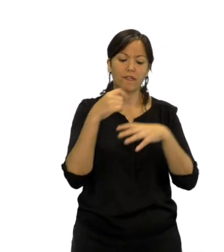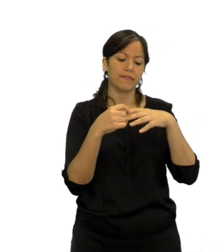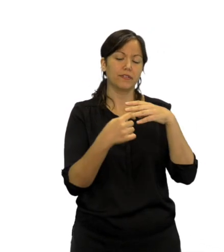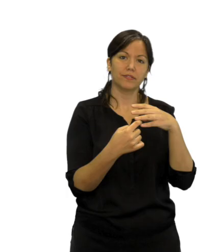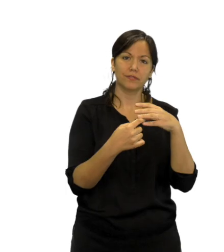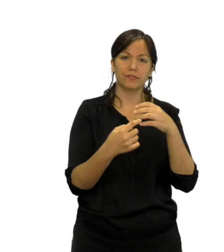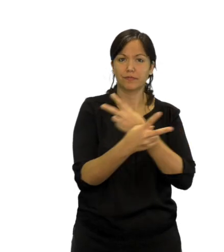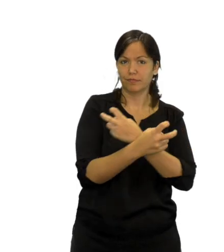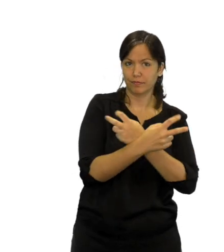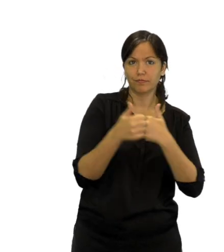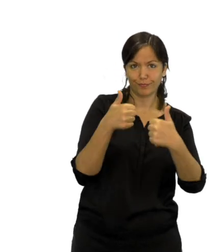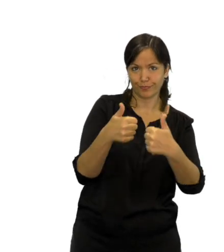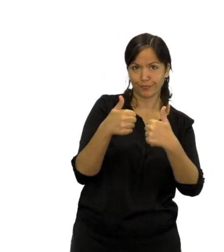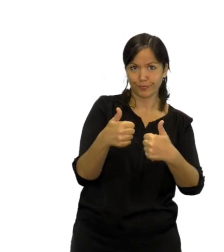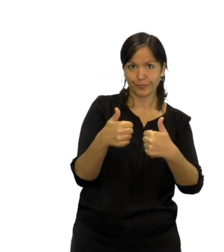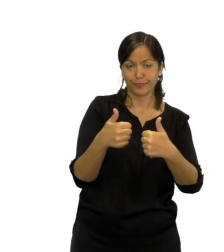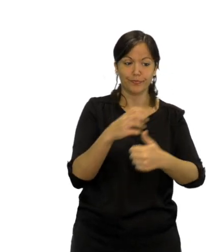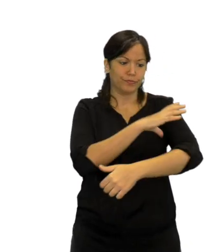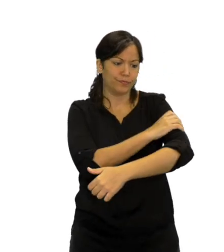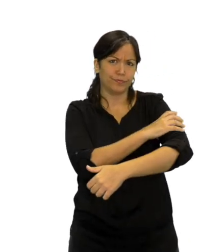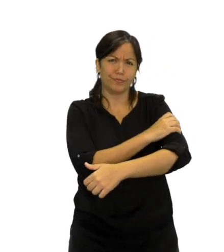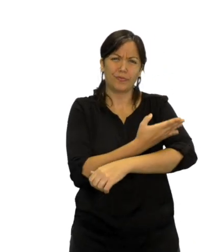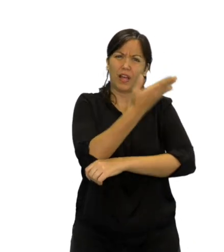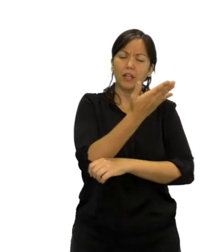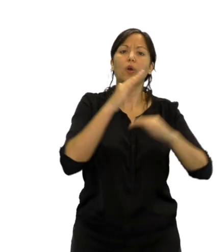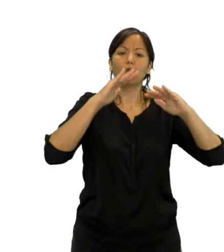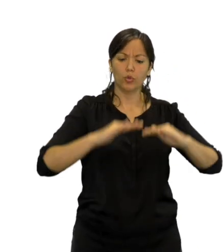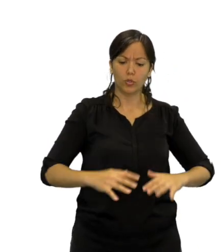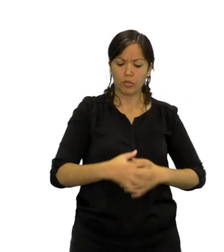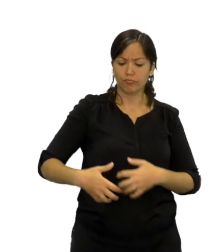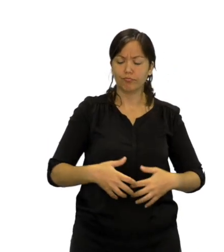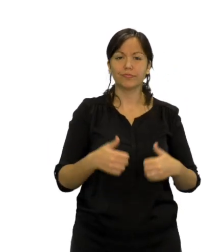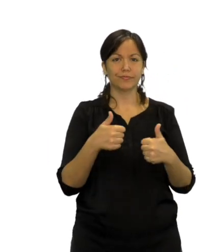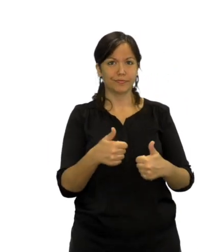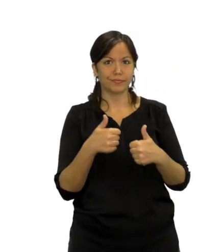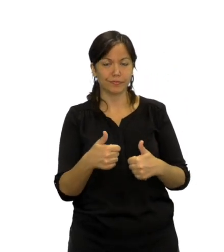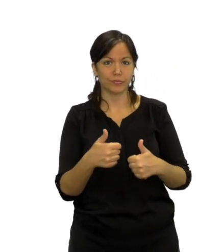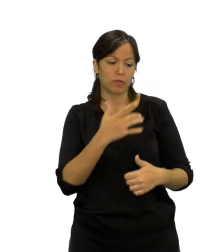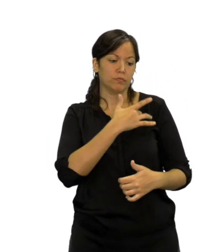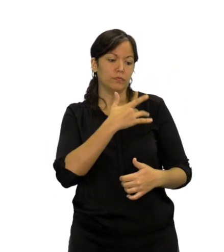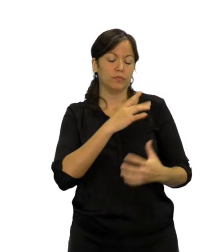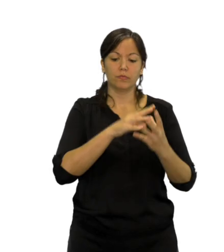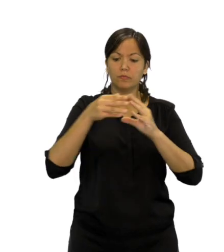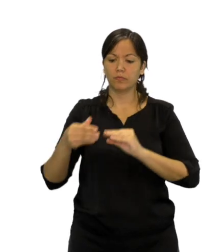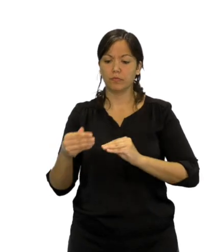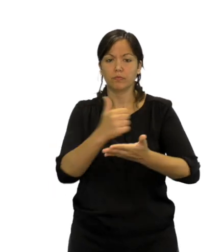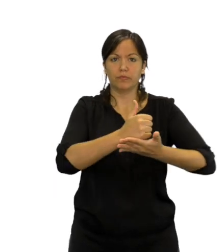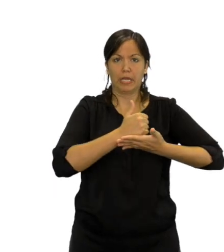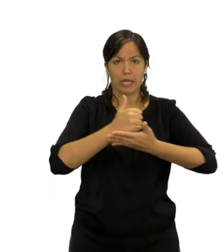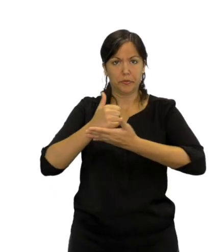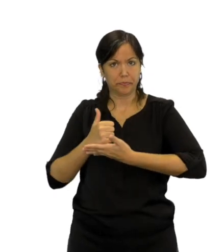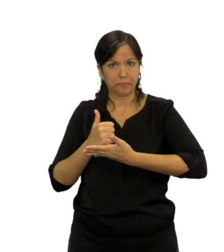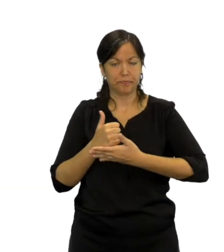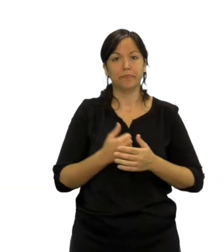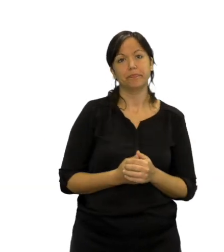health and for strengthening the structure of teeth and nails. It lowers blood pressure, is digestive, and useful for cardiac